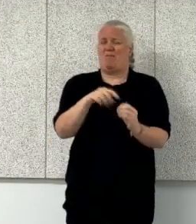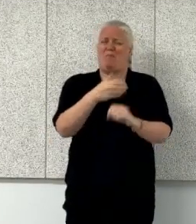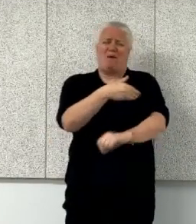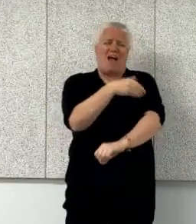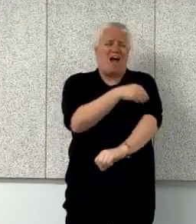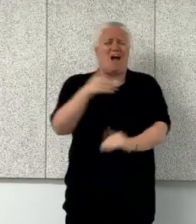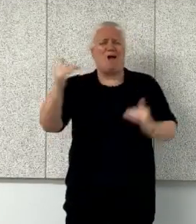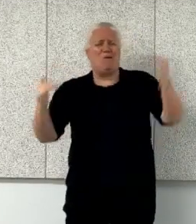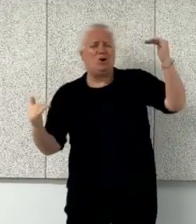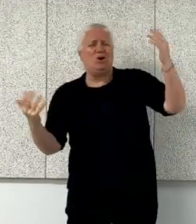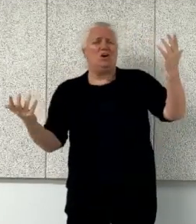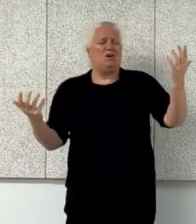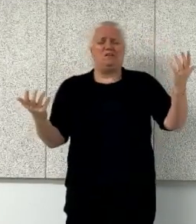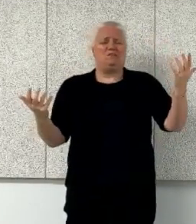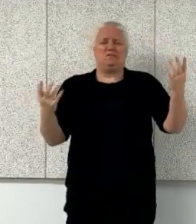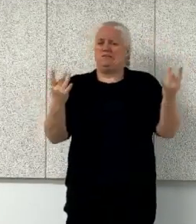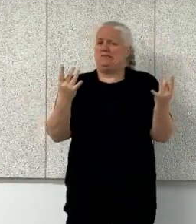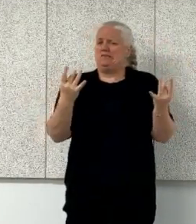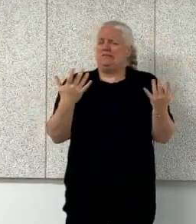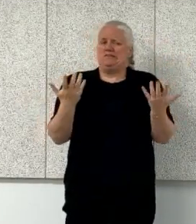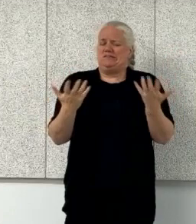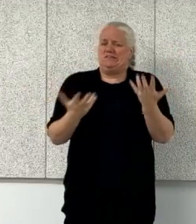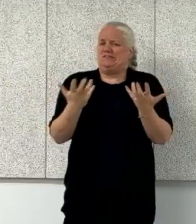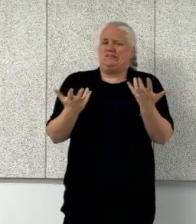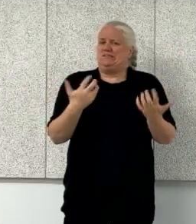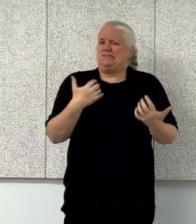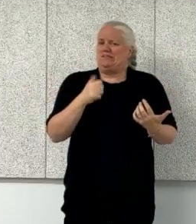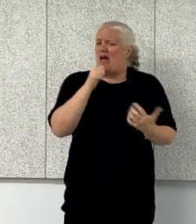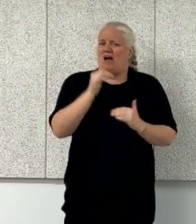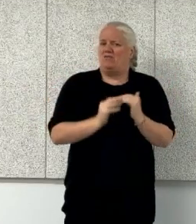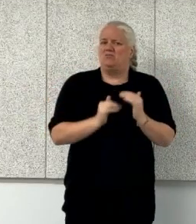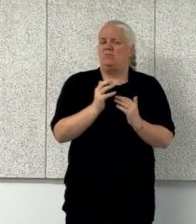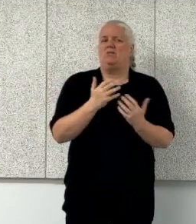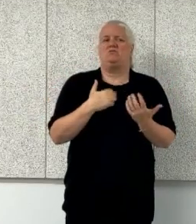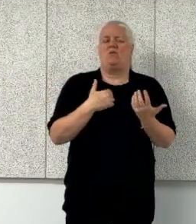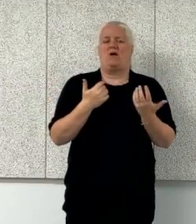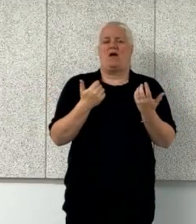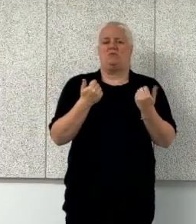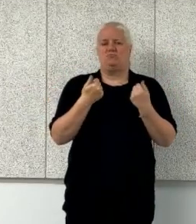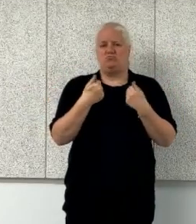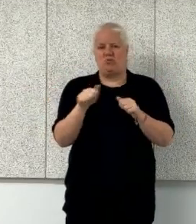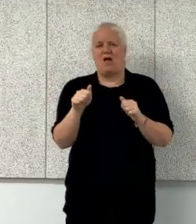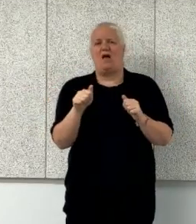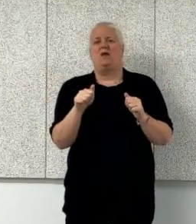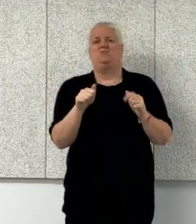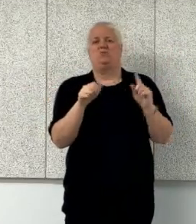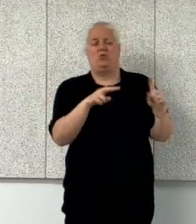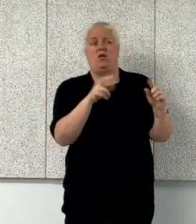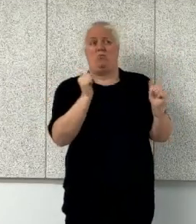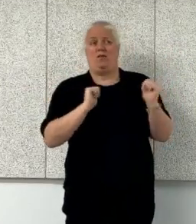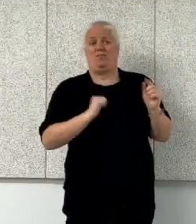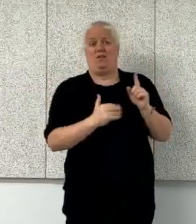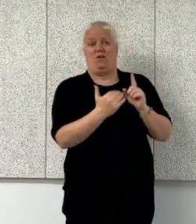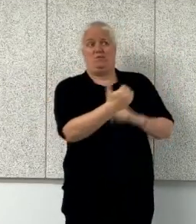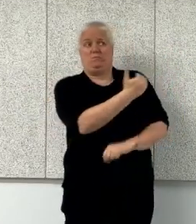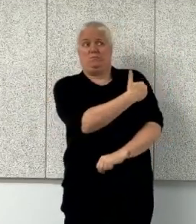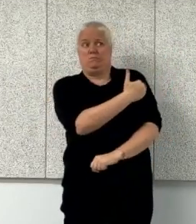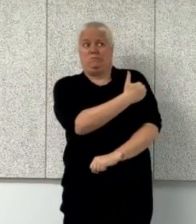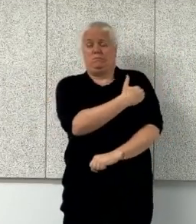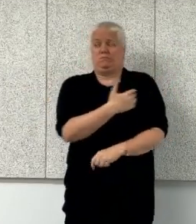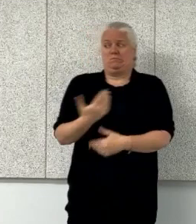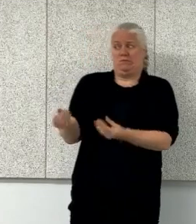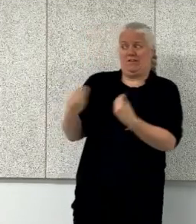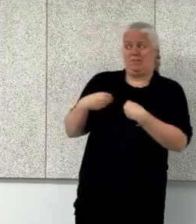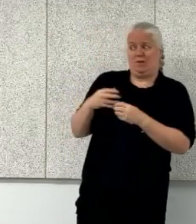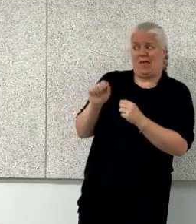like, I try to kind of look at when a theater kind of asks us to do something, to not look at it